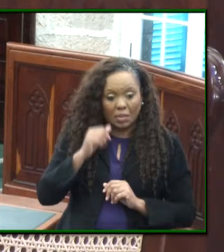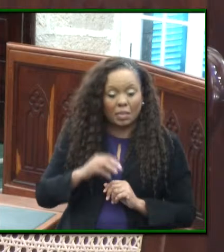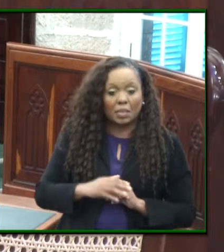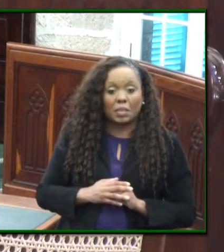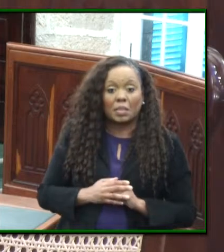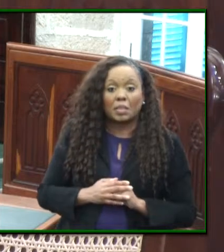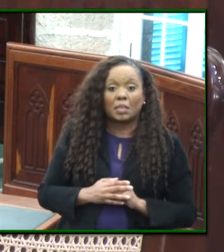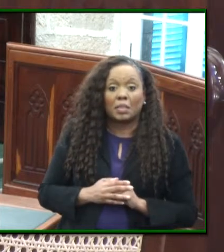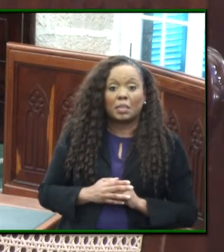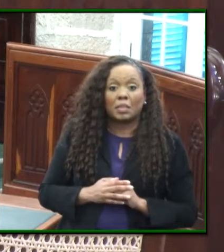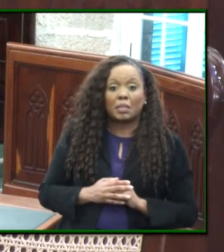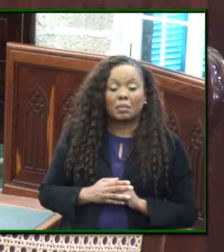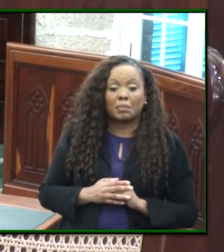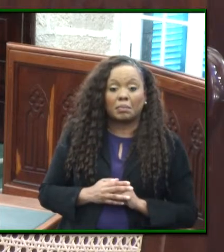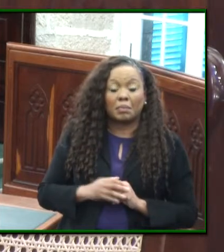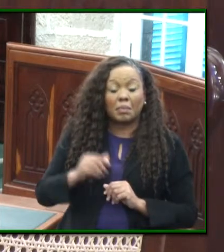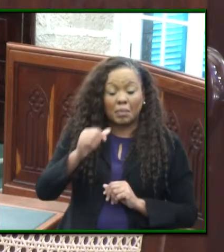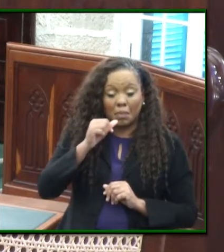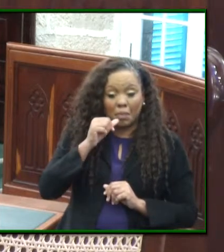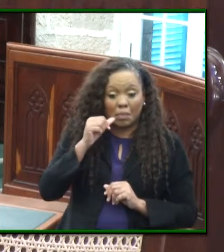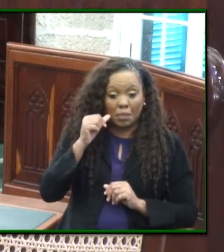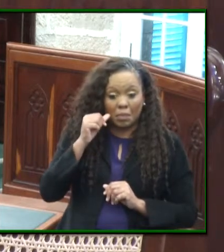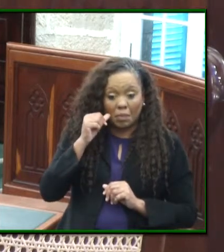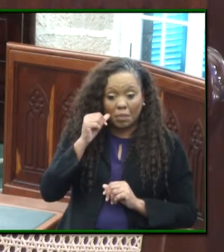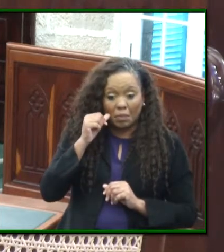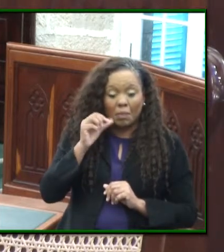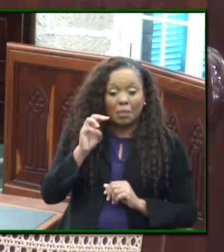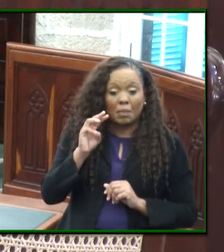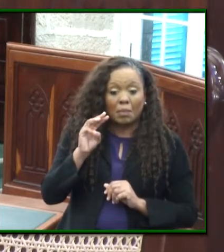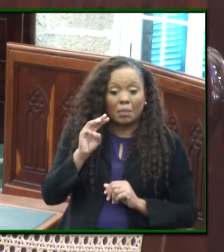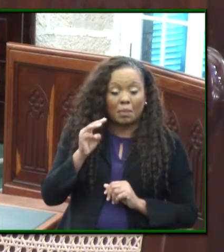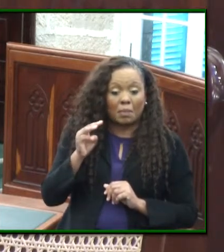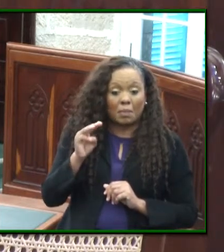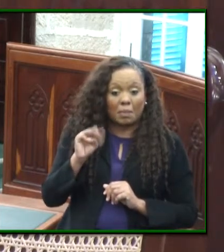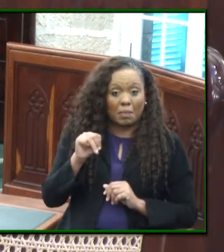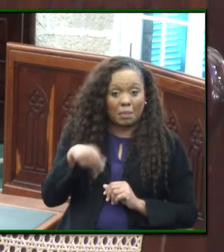by the Honourable Member for the City